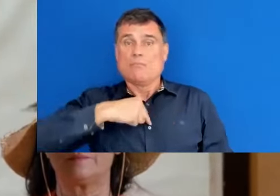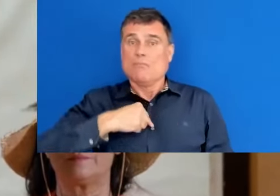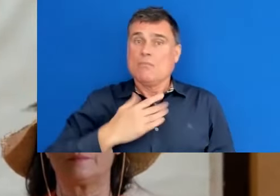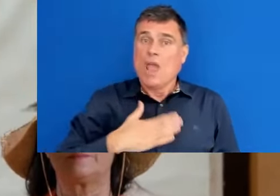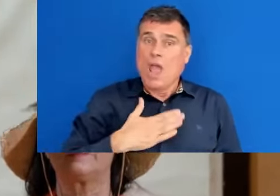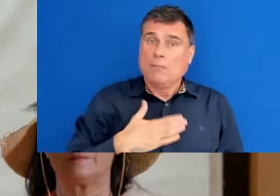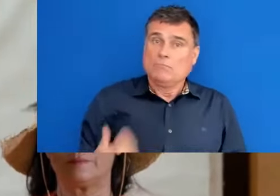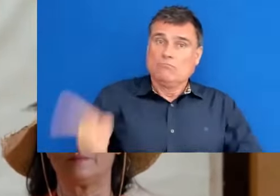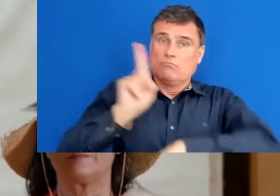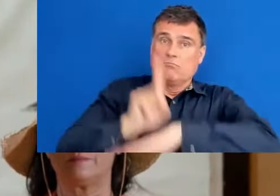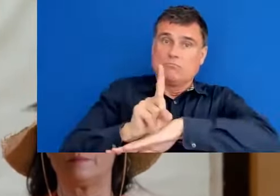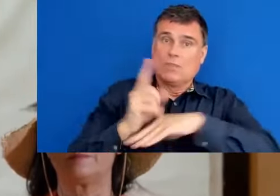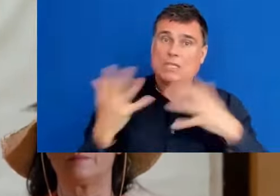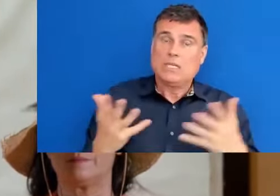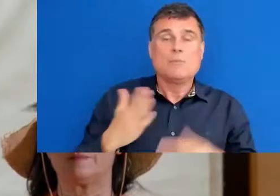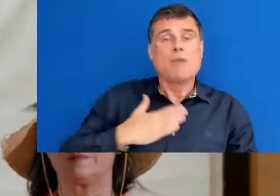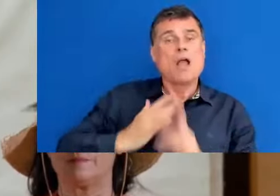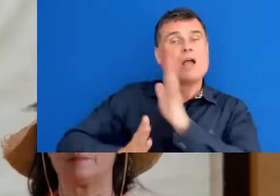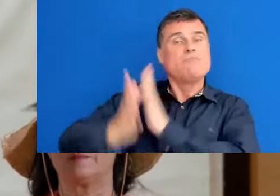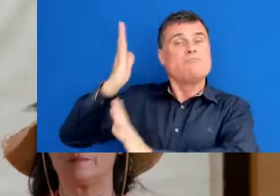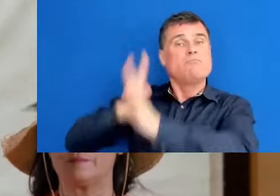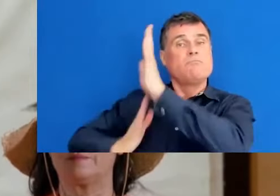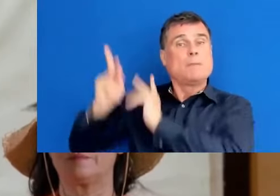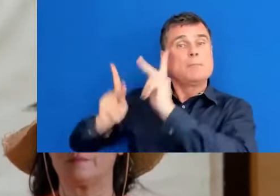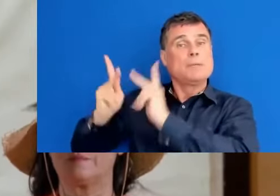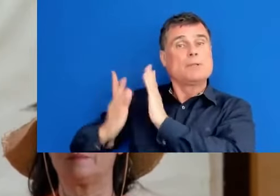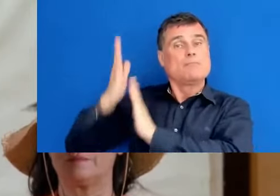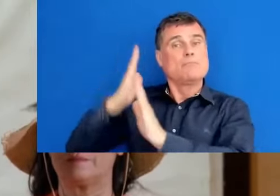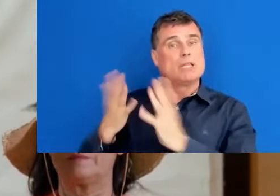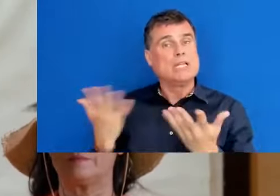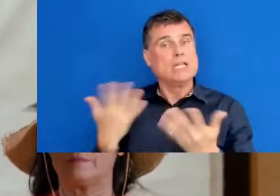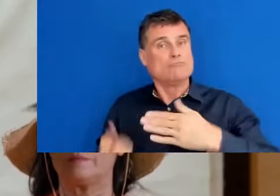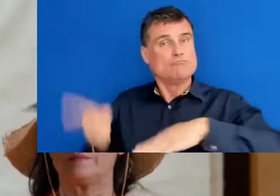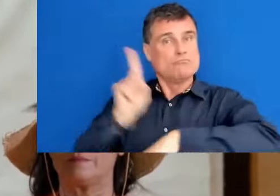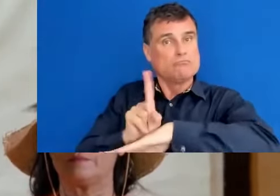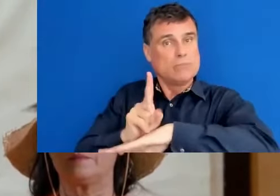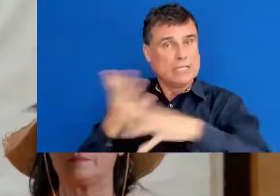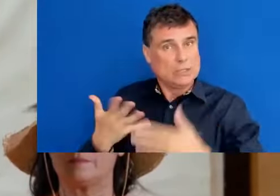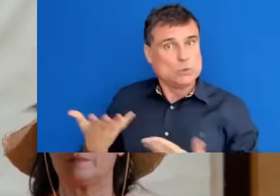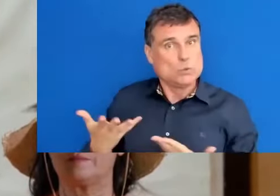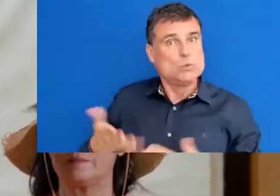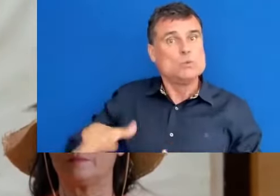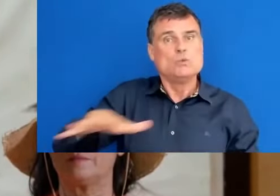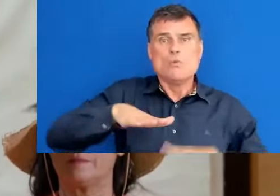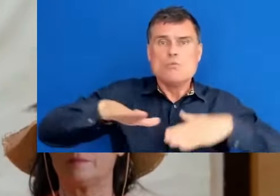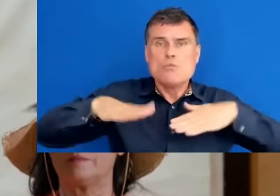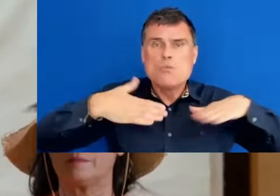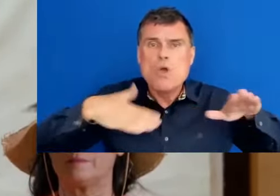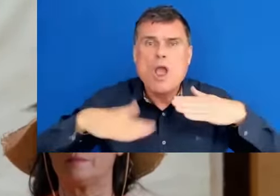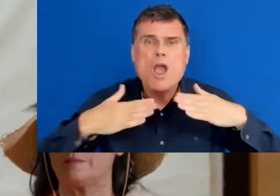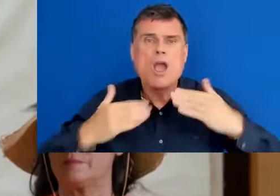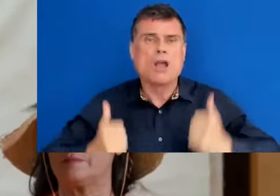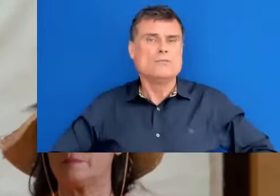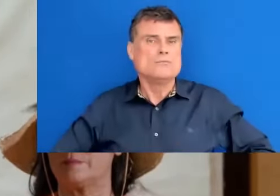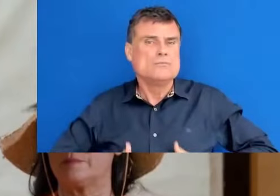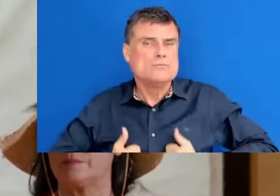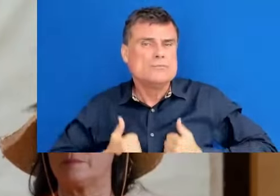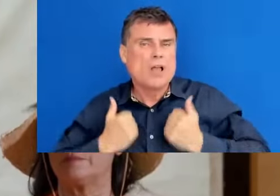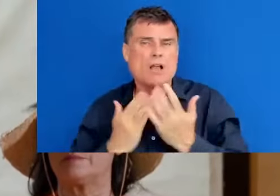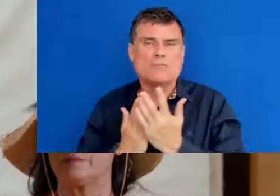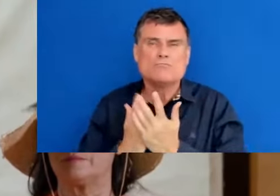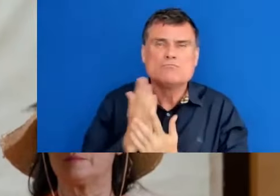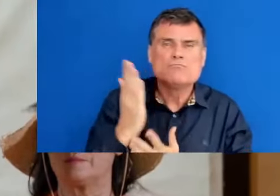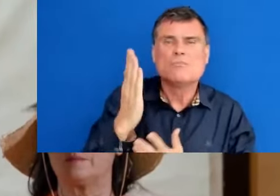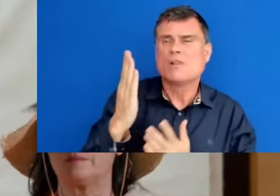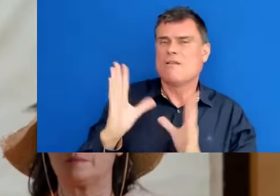my ancestors once stood, where they walked and thrived, where they made good family connections, such as